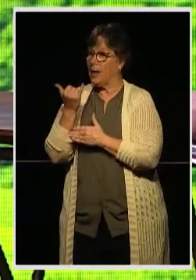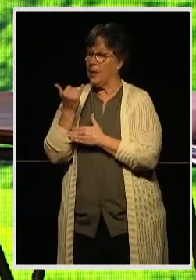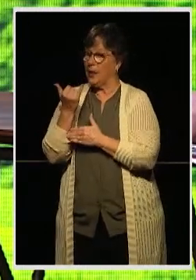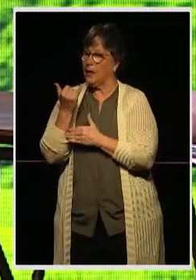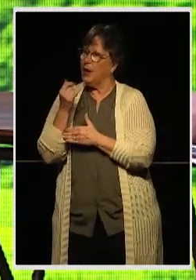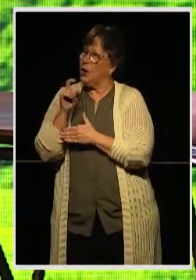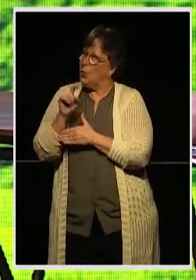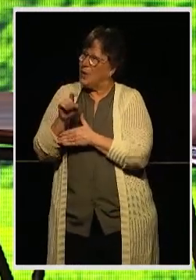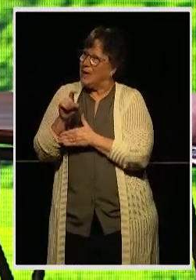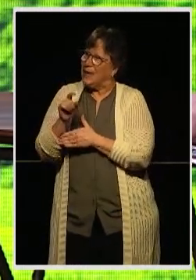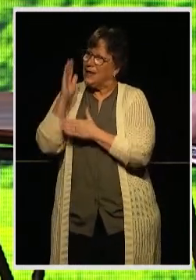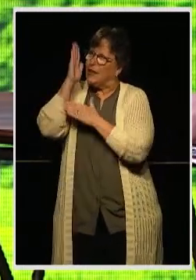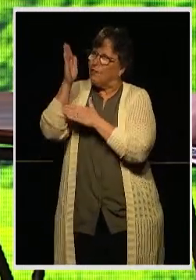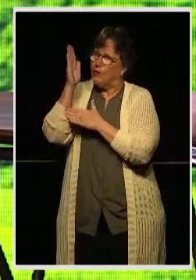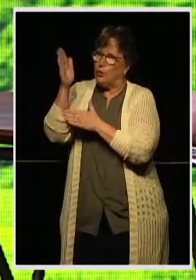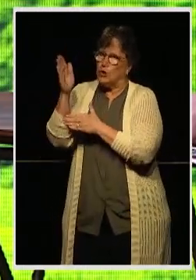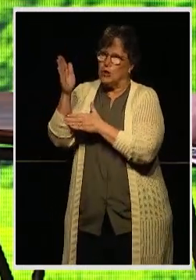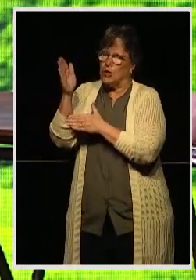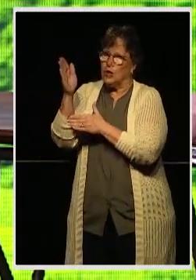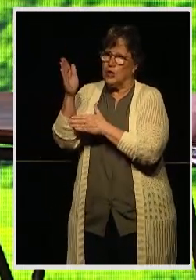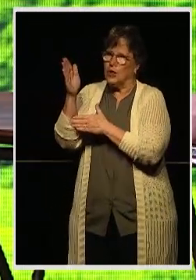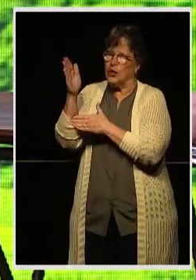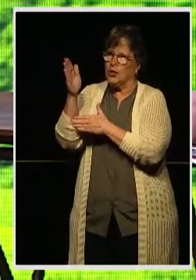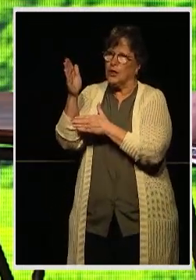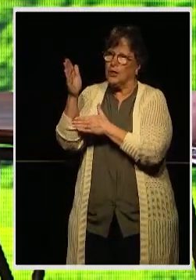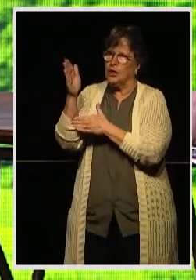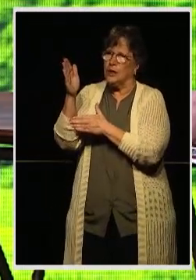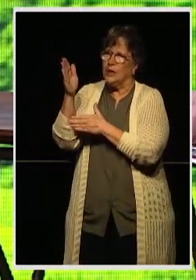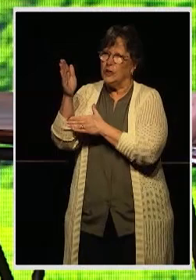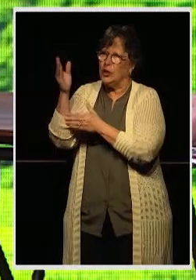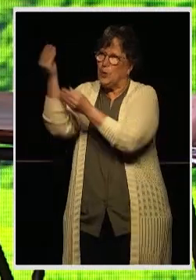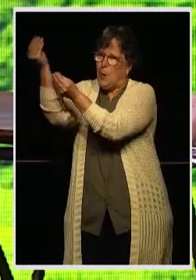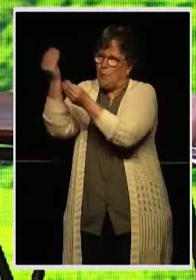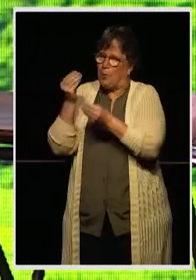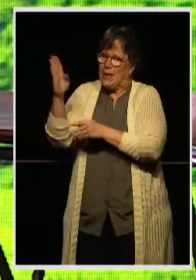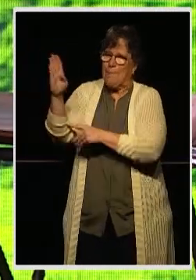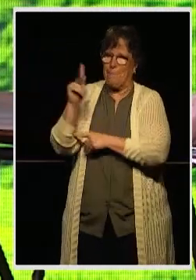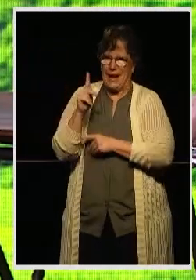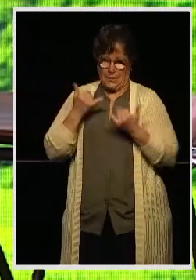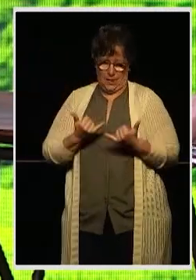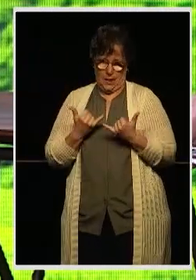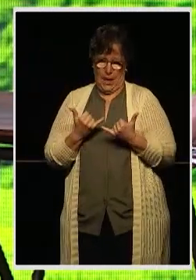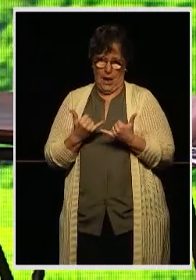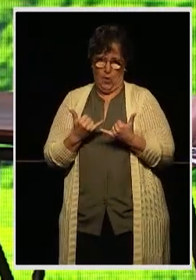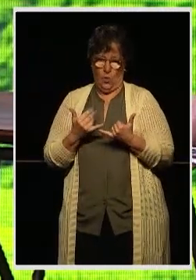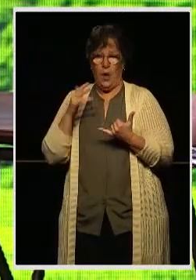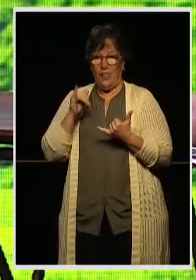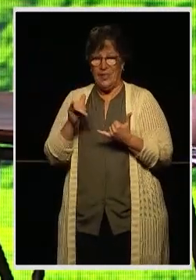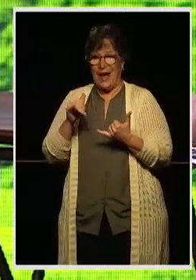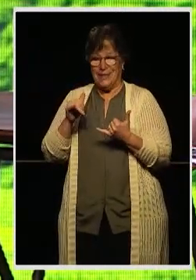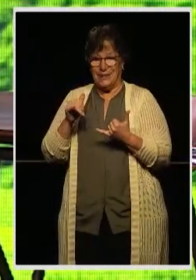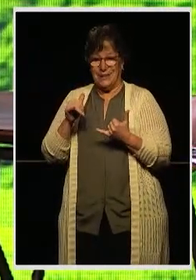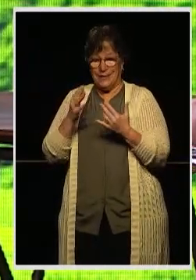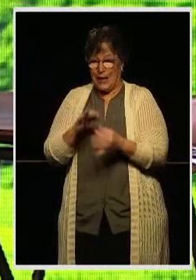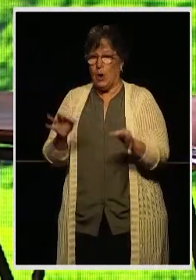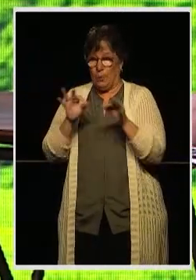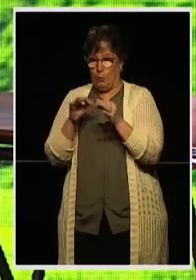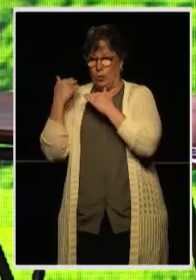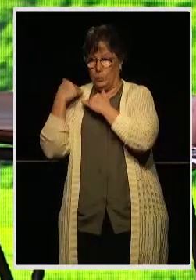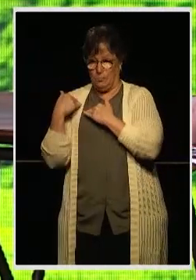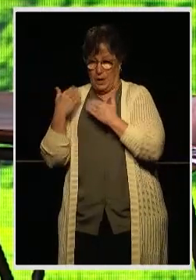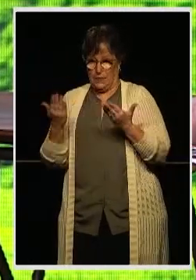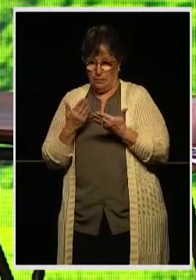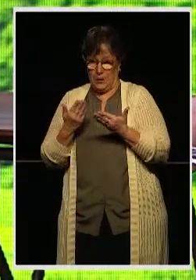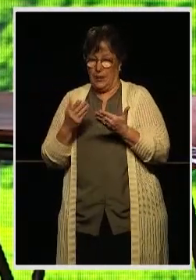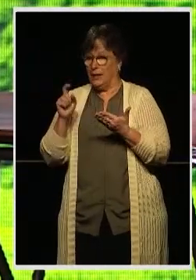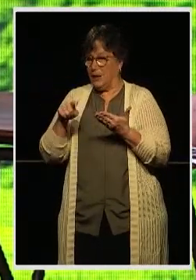into that future and bring it to the present. And that's really our fundamental role in society. And that requires a lot of resources.